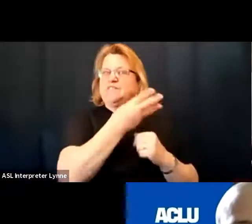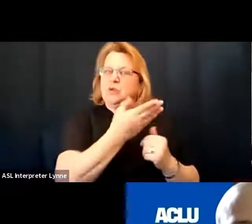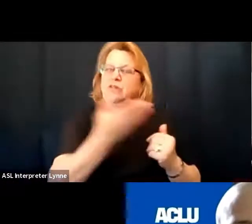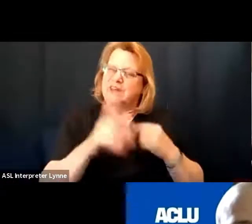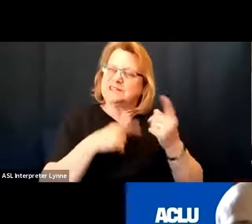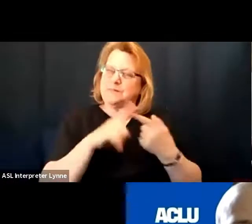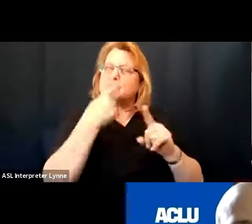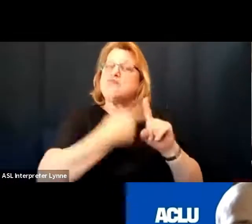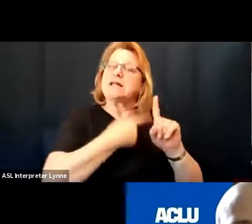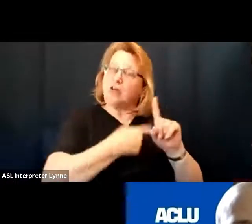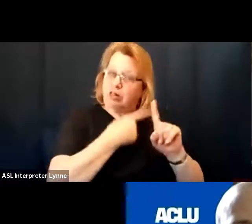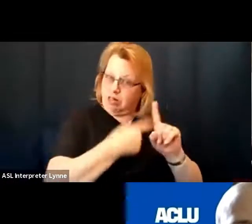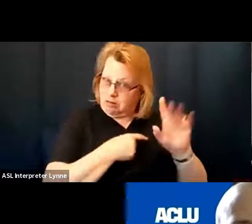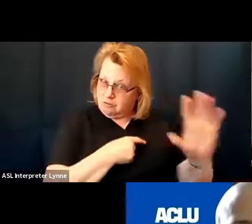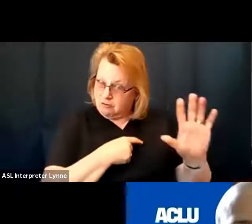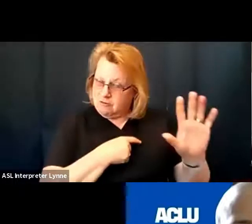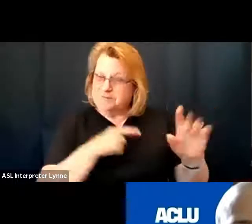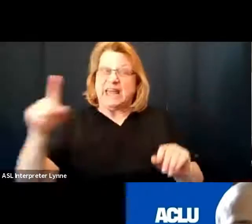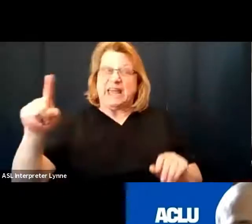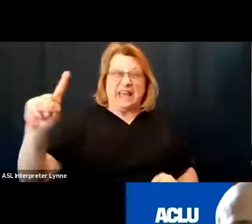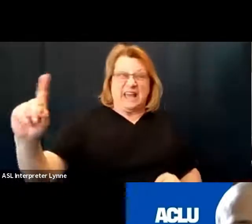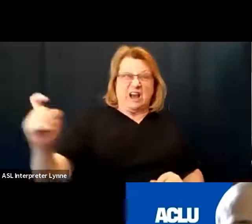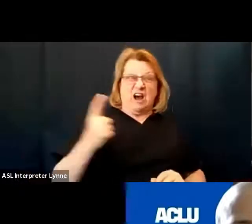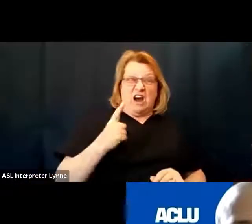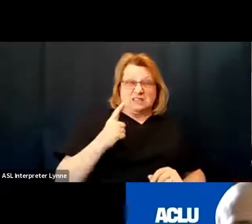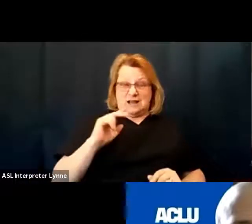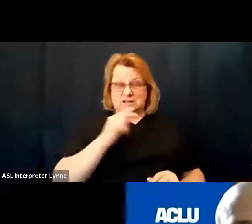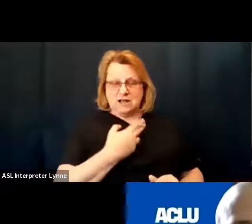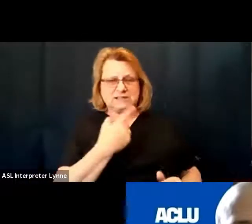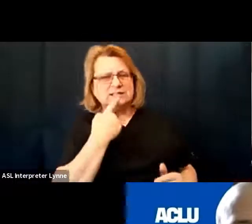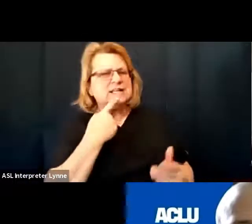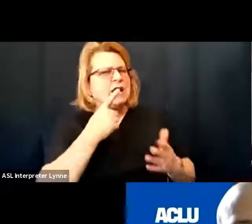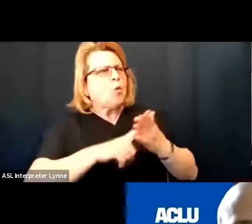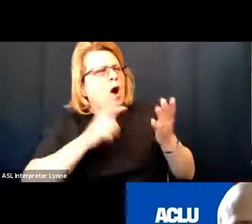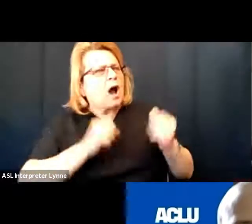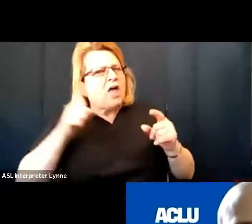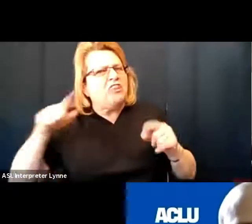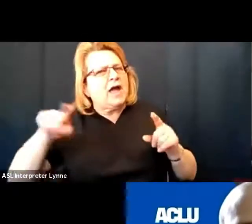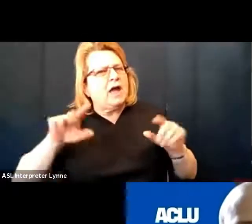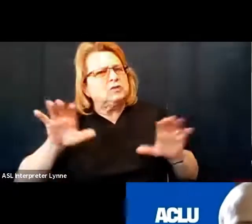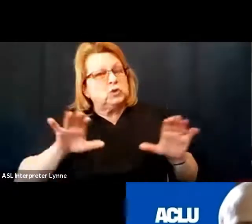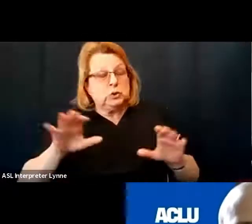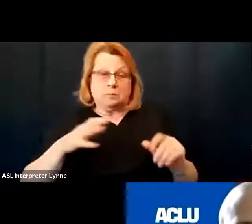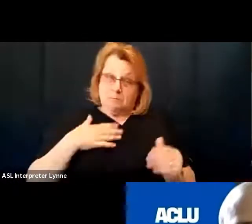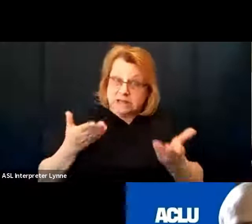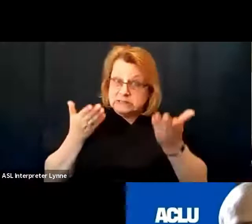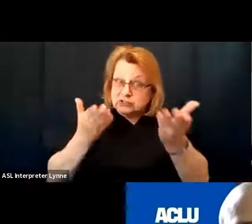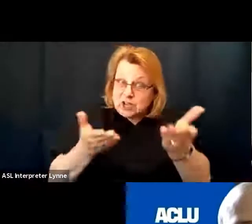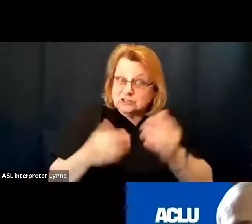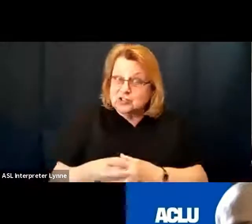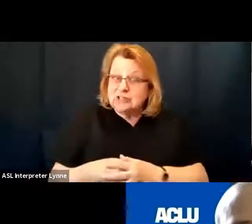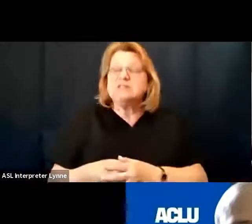housing and asked, what can we do? And my suggestion was, well, you can do